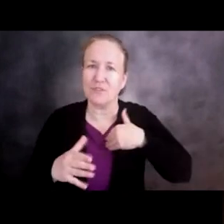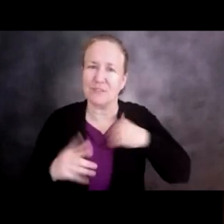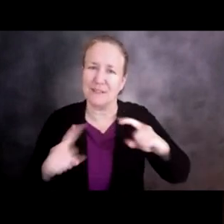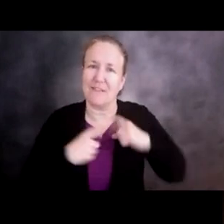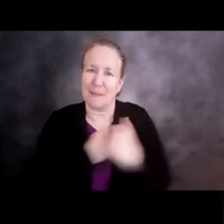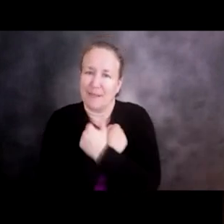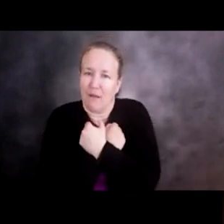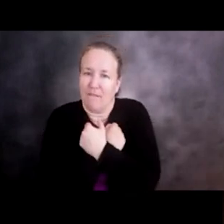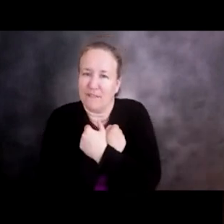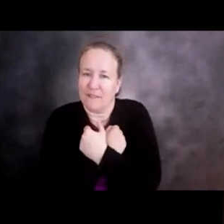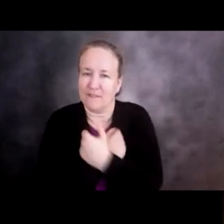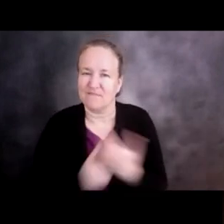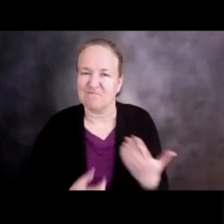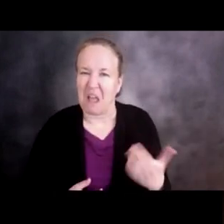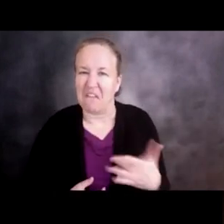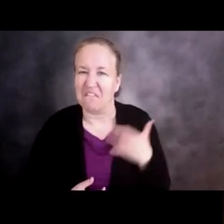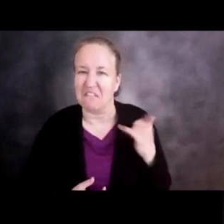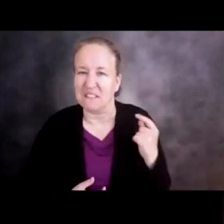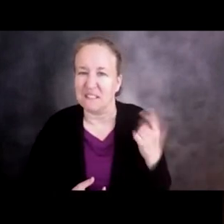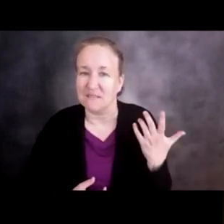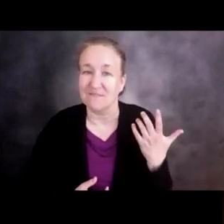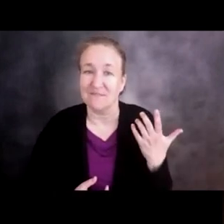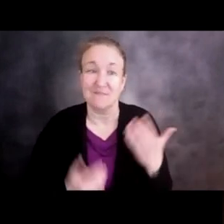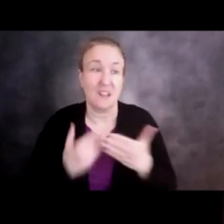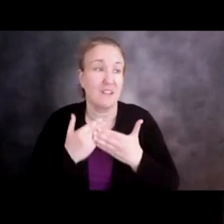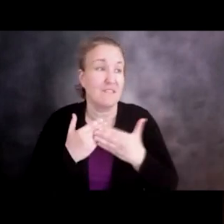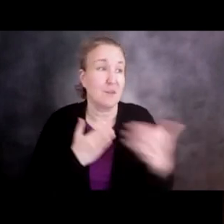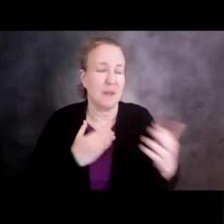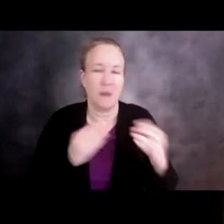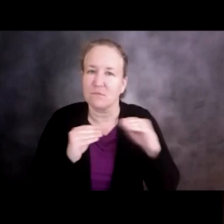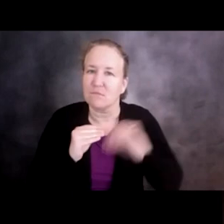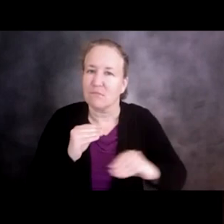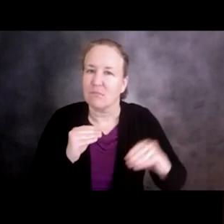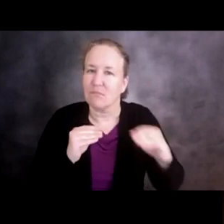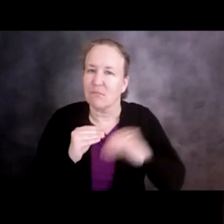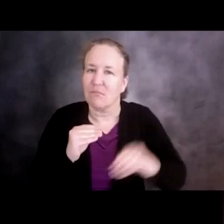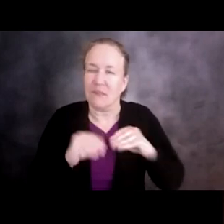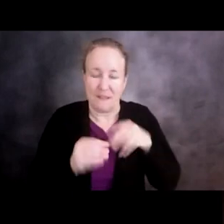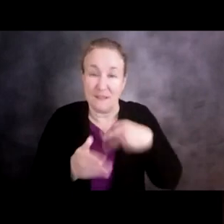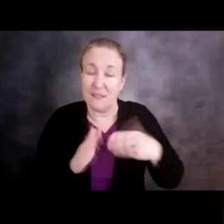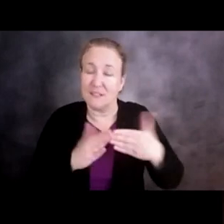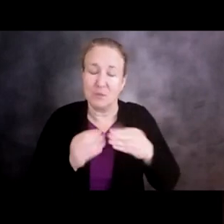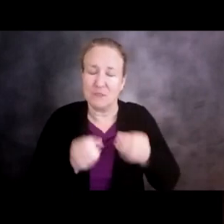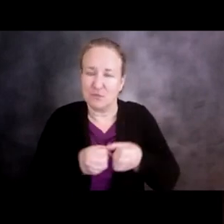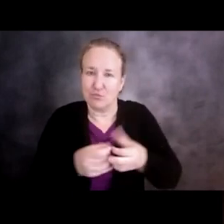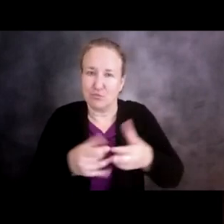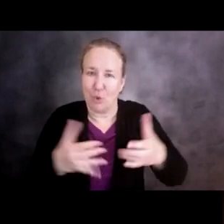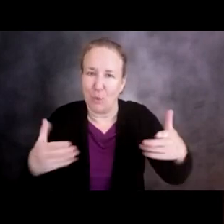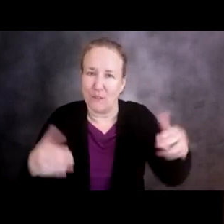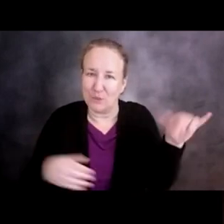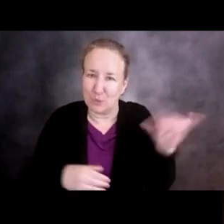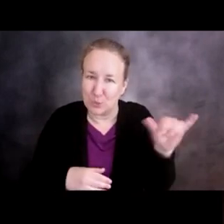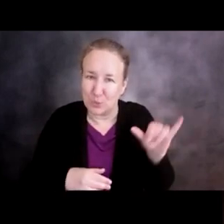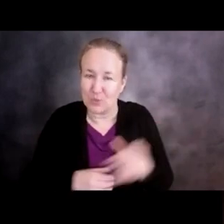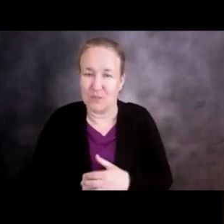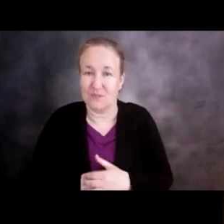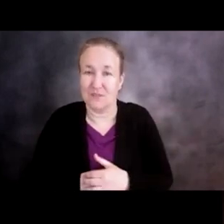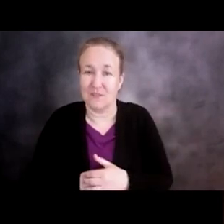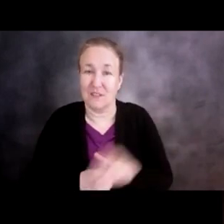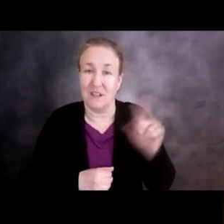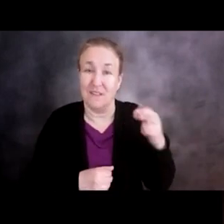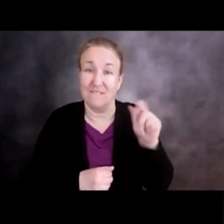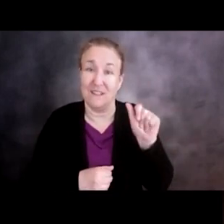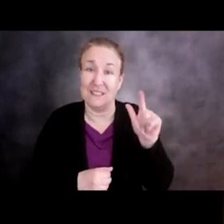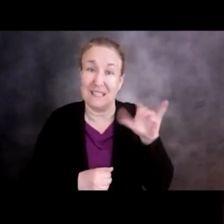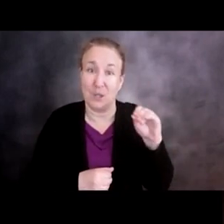Philadanco. And from there, it's just been growing in the dance community. So, yeah, love in Philadanco, that's,